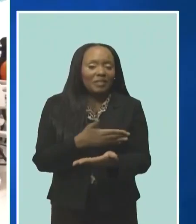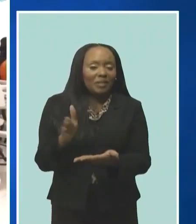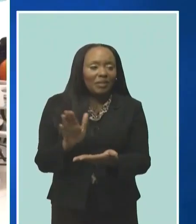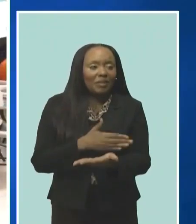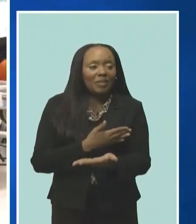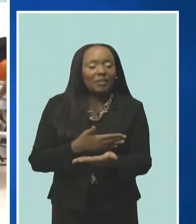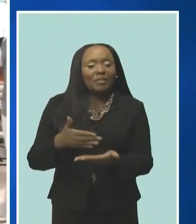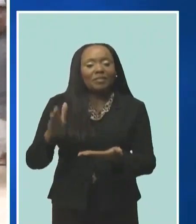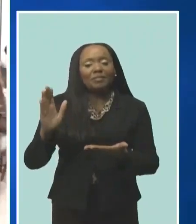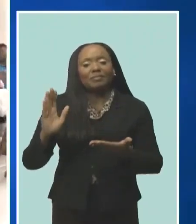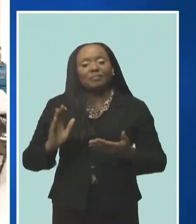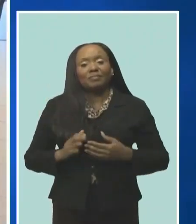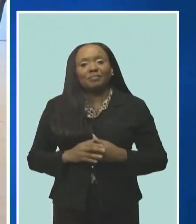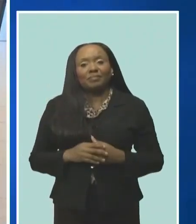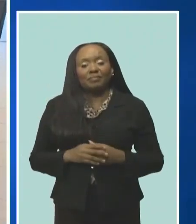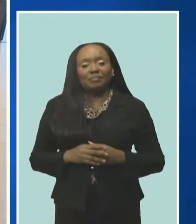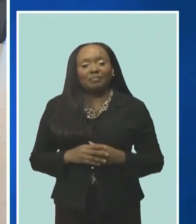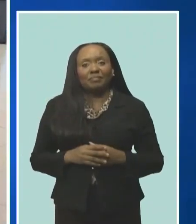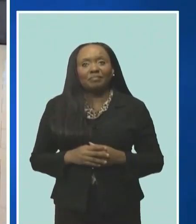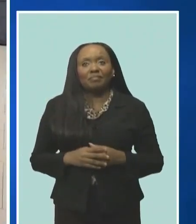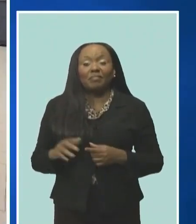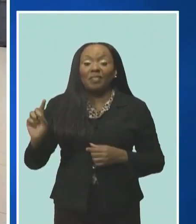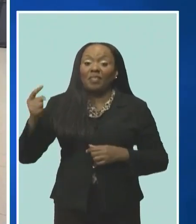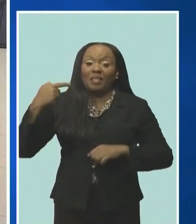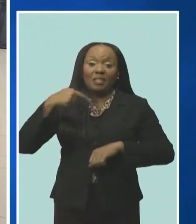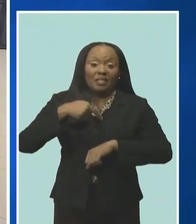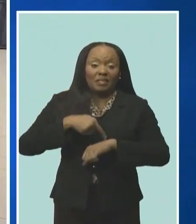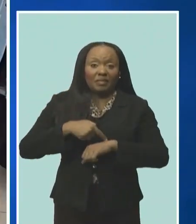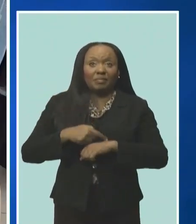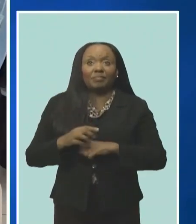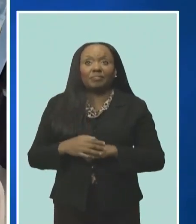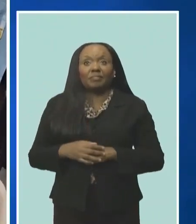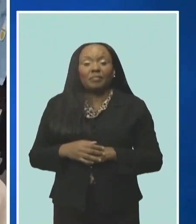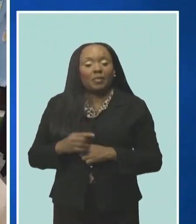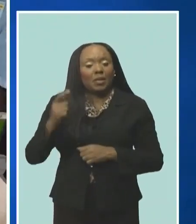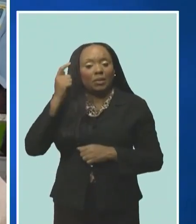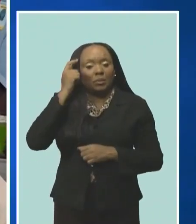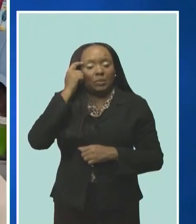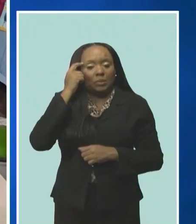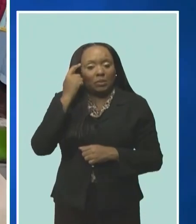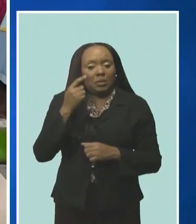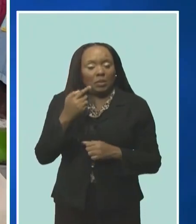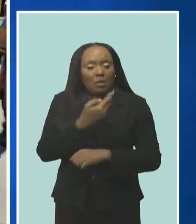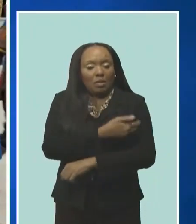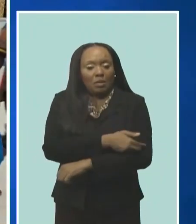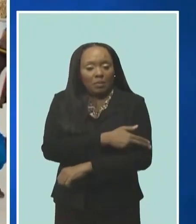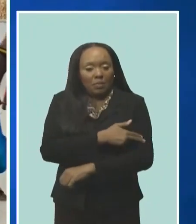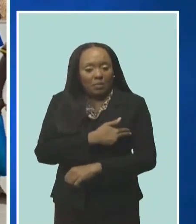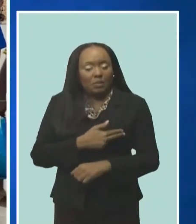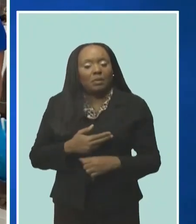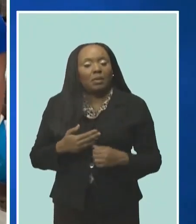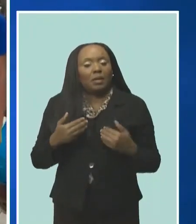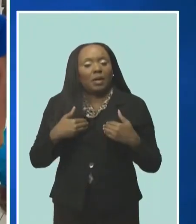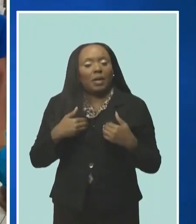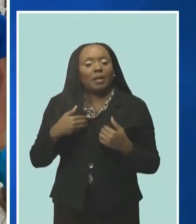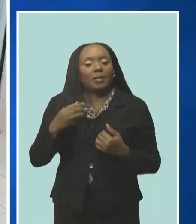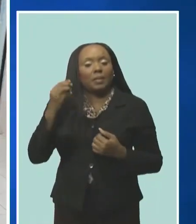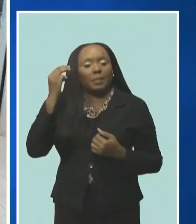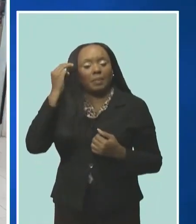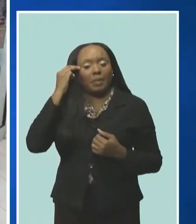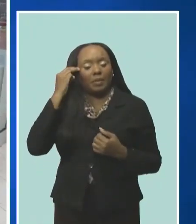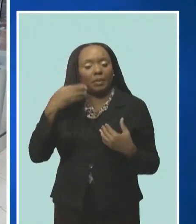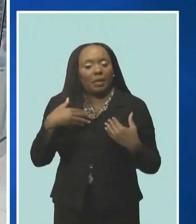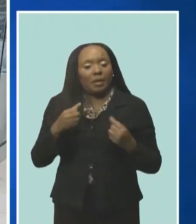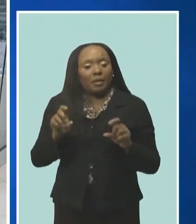redemption songs. For the first time, the Psychiatric Hospital's Mental Health Department also mounted a booth as